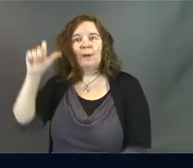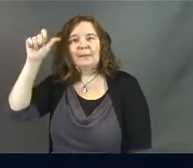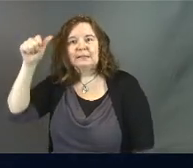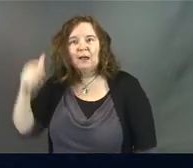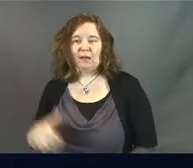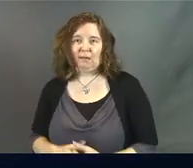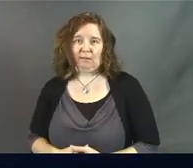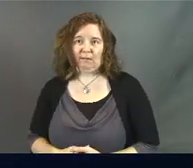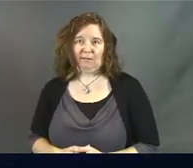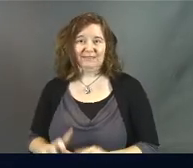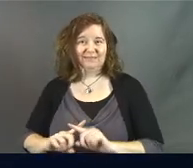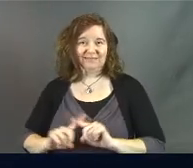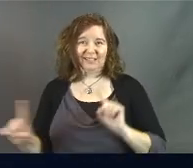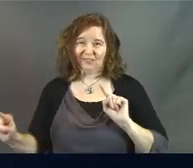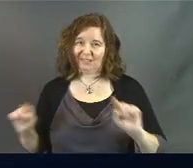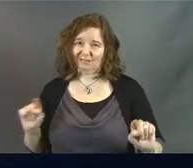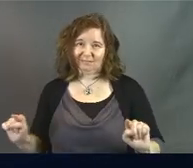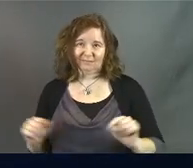India.